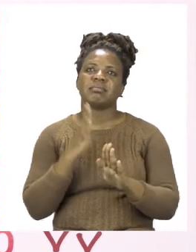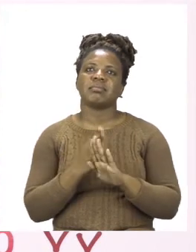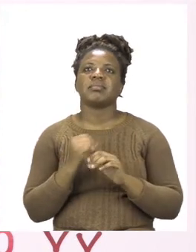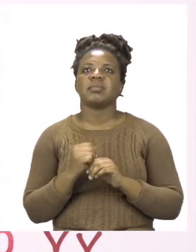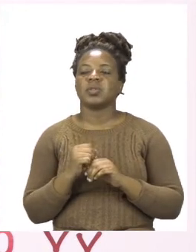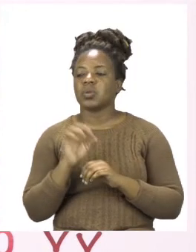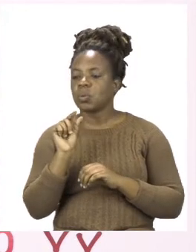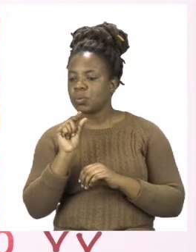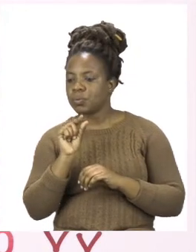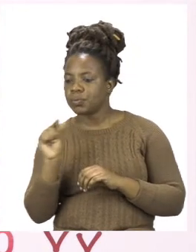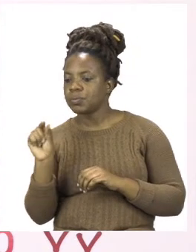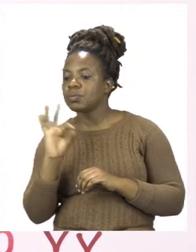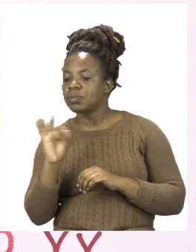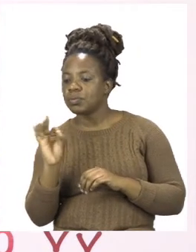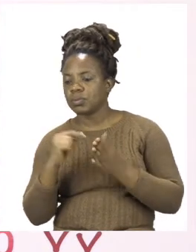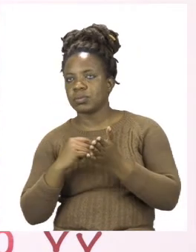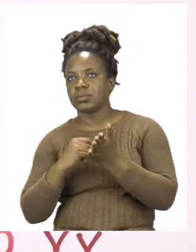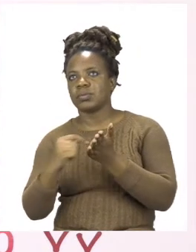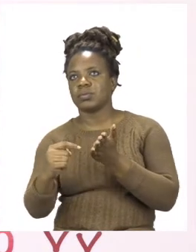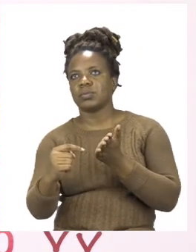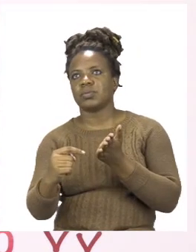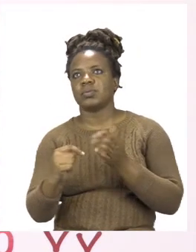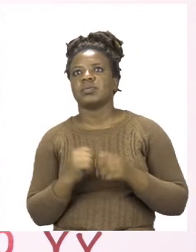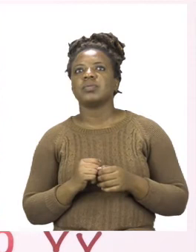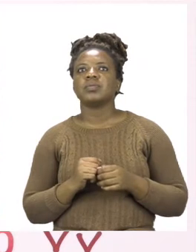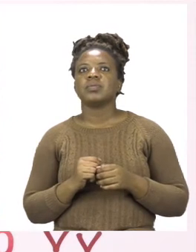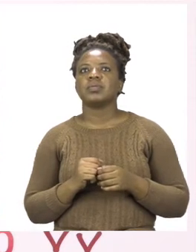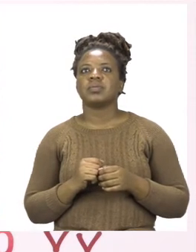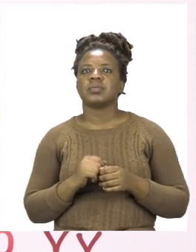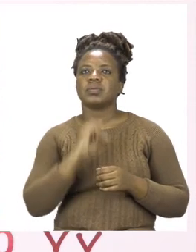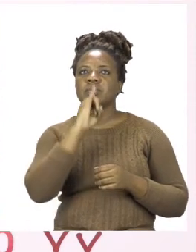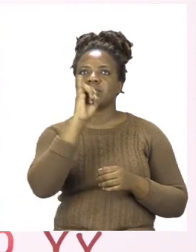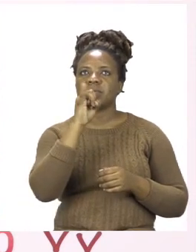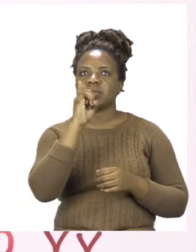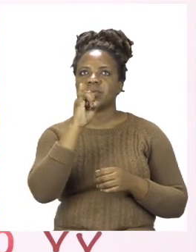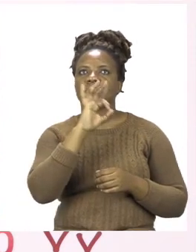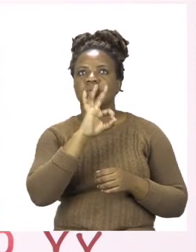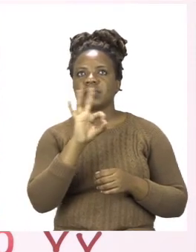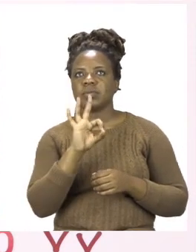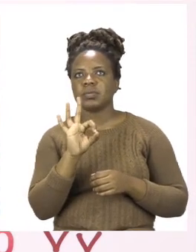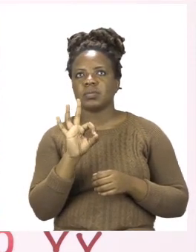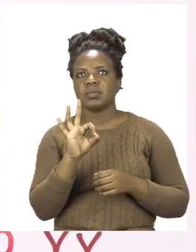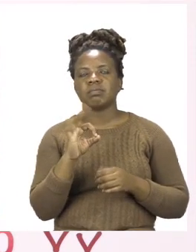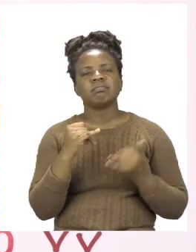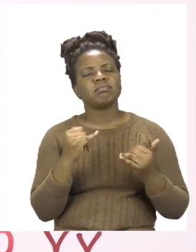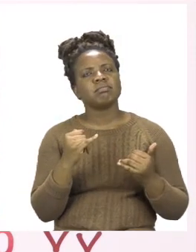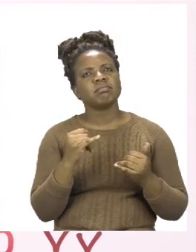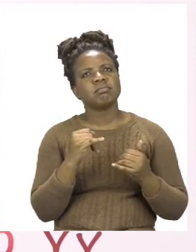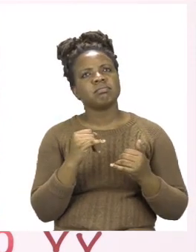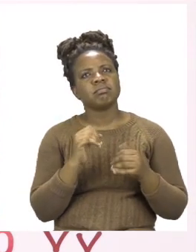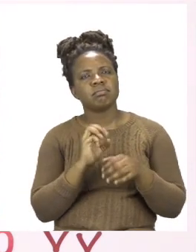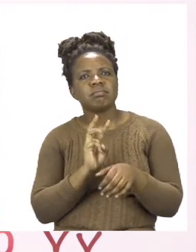please can you cross it out from the months. So we have January, February. Now we have to